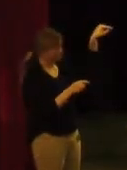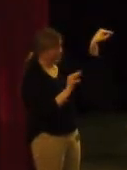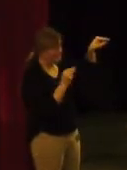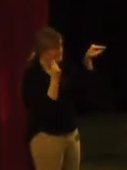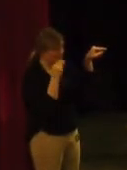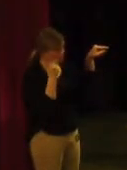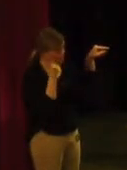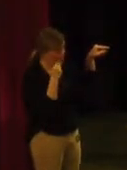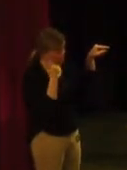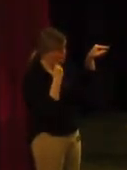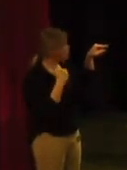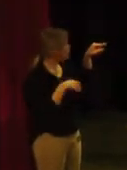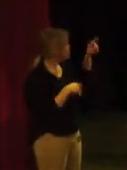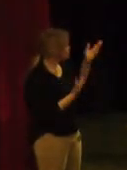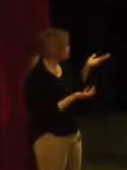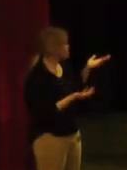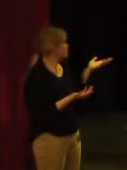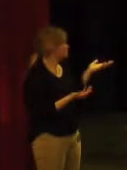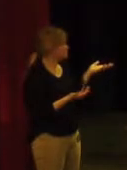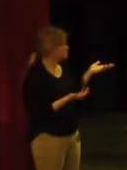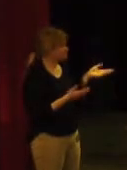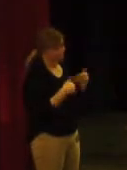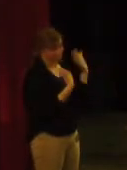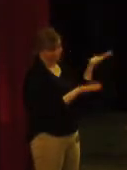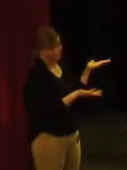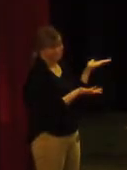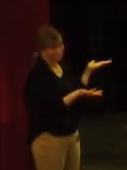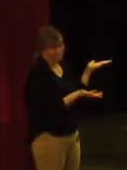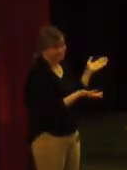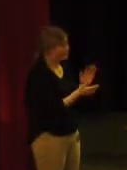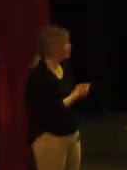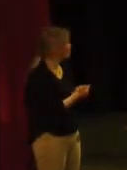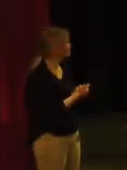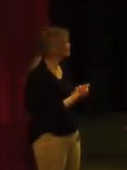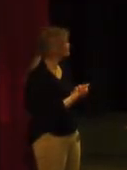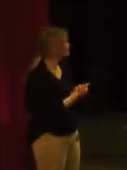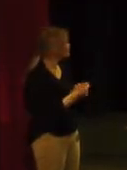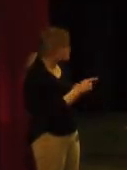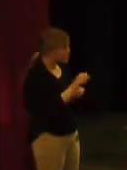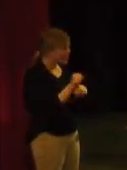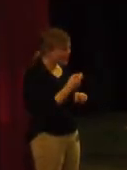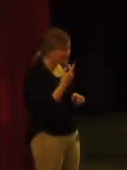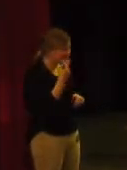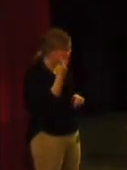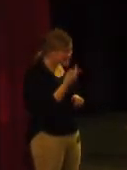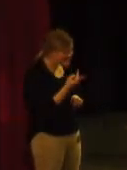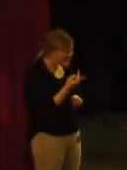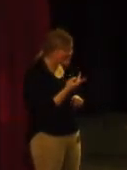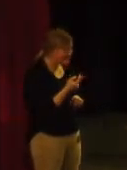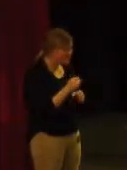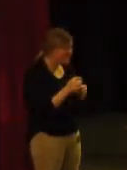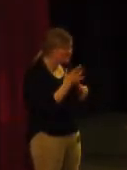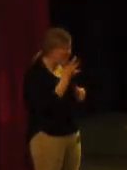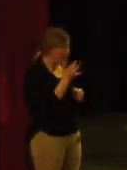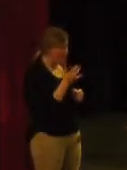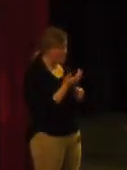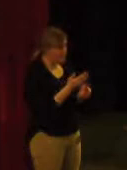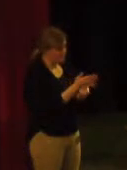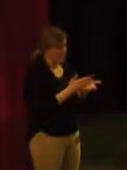there. So it's, there it is. So you can see why in some places it's very easy to